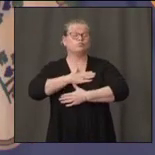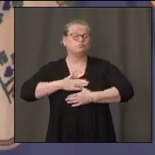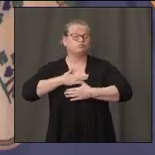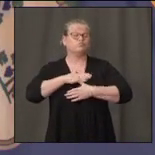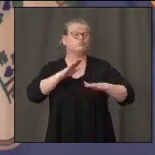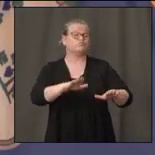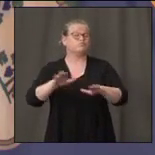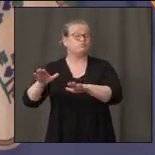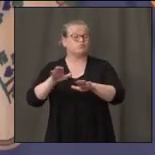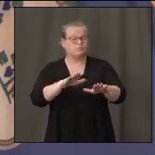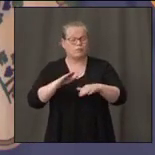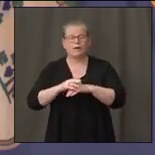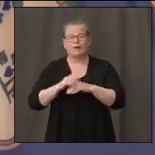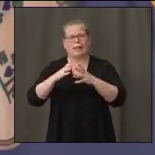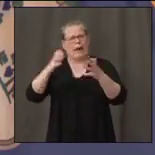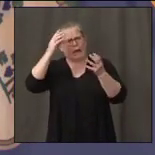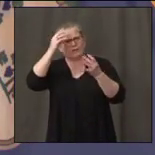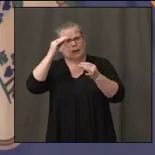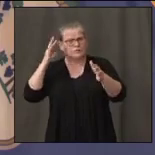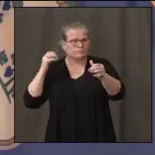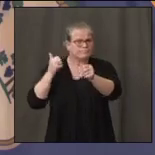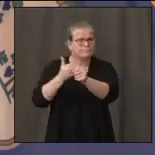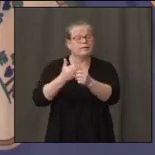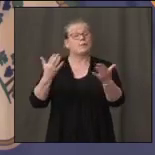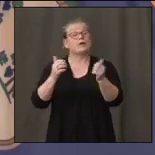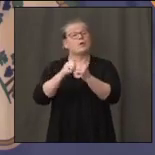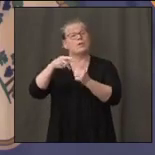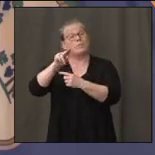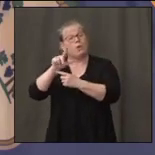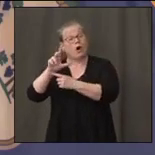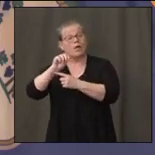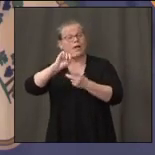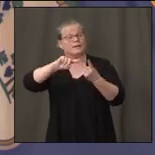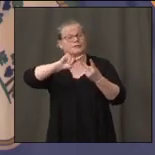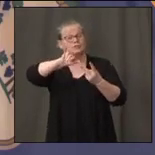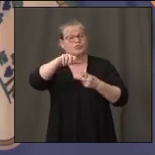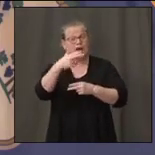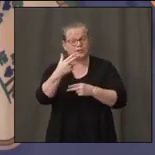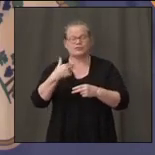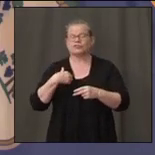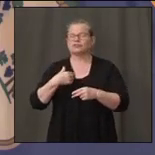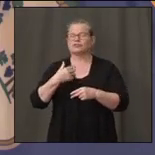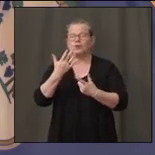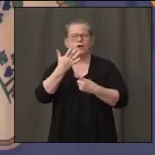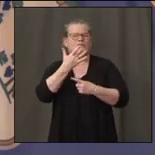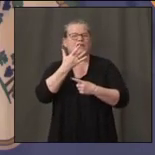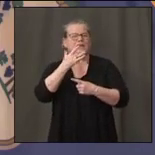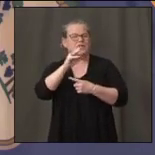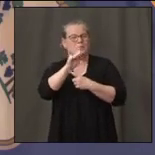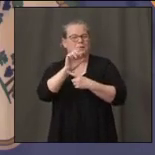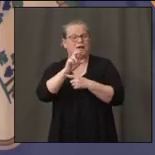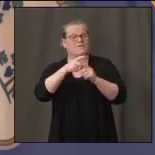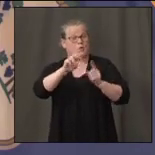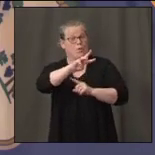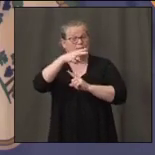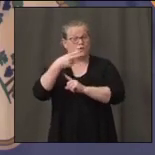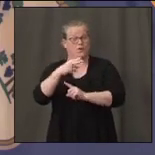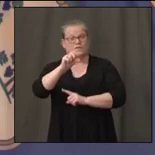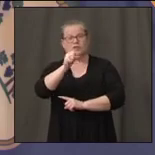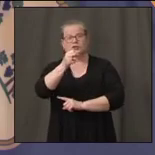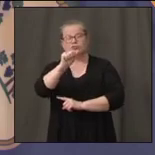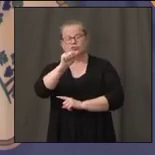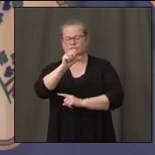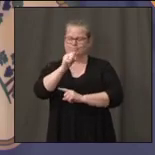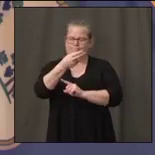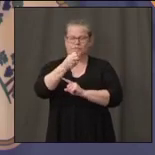and Josh, and here with two of my favorite mayors. I've got Sherry Cantor, the mayor of West Hartford,